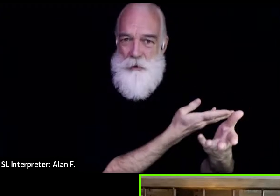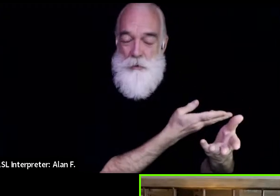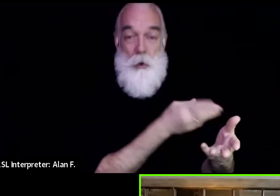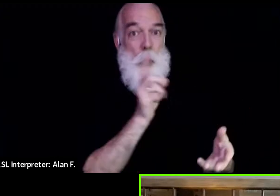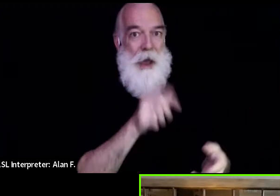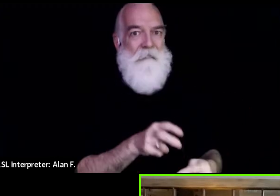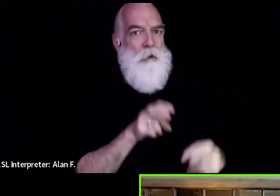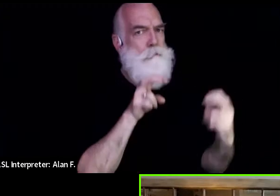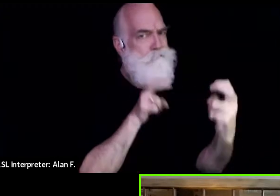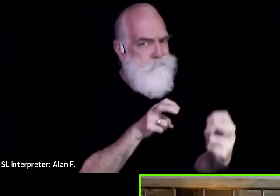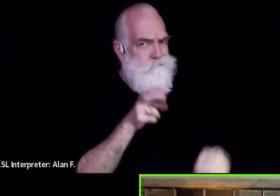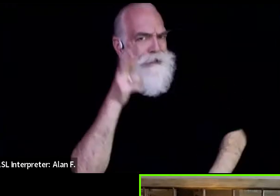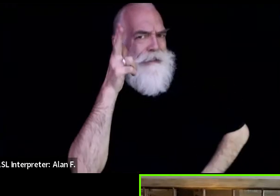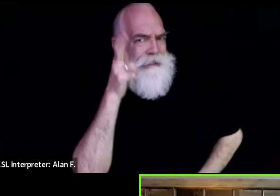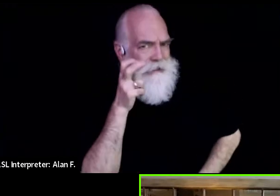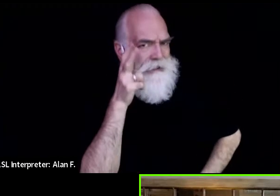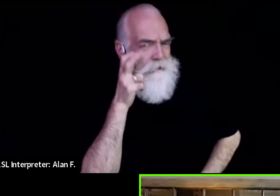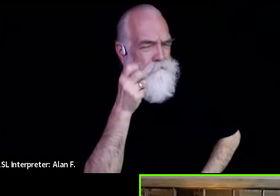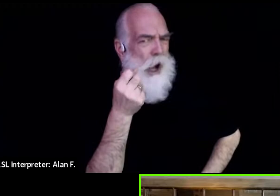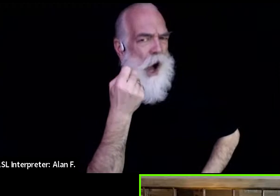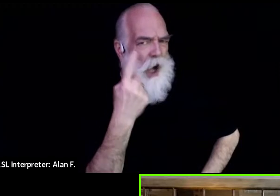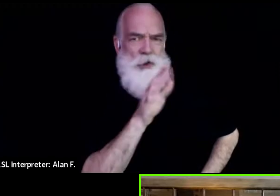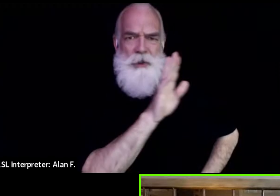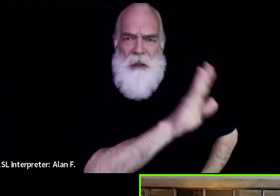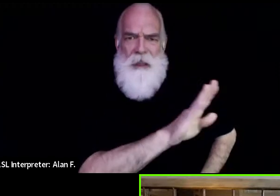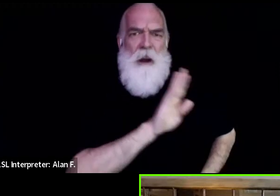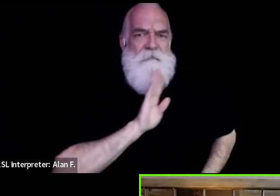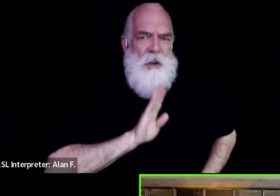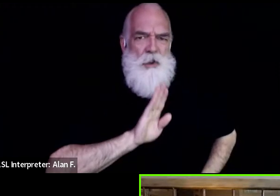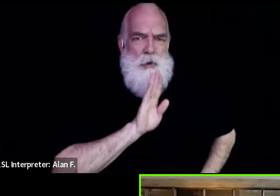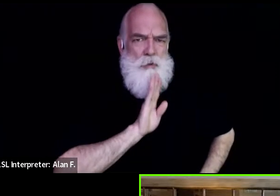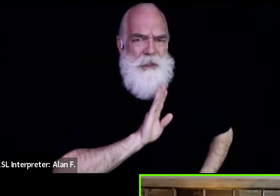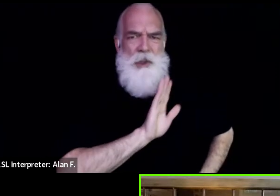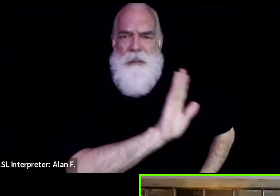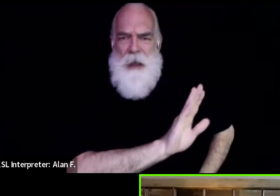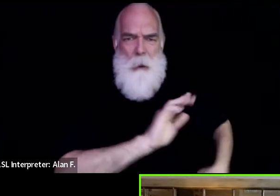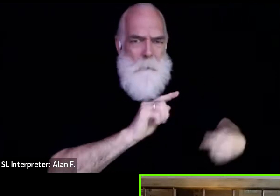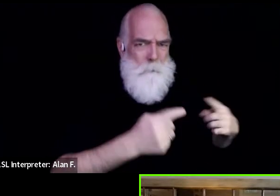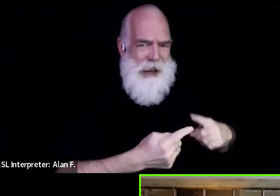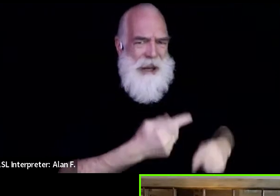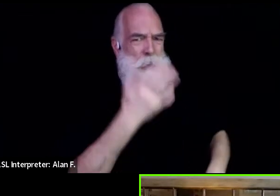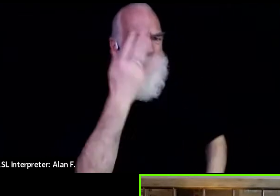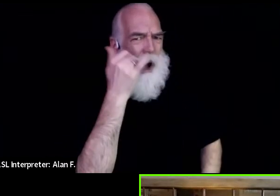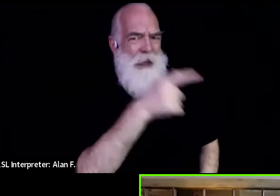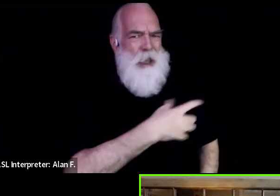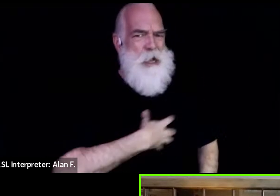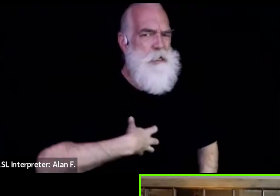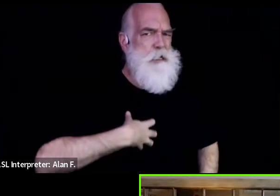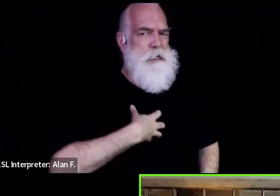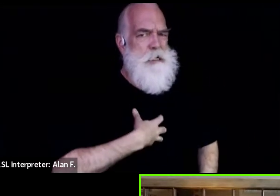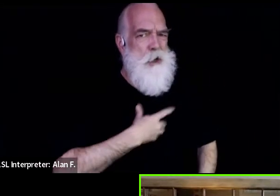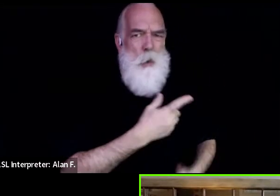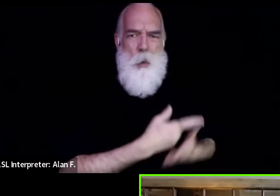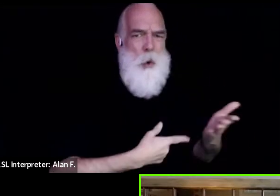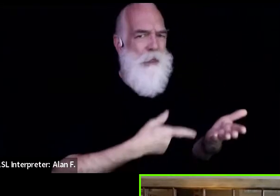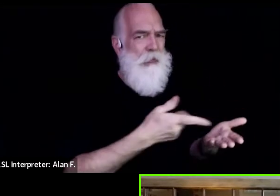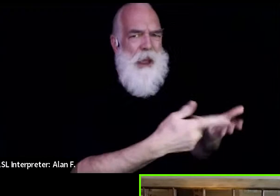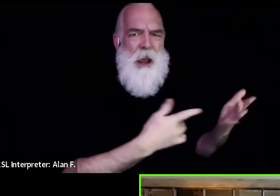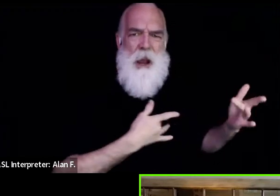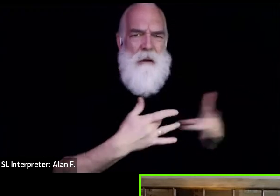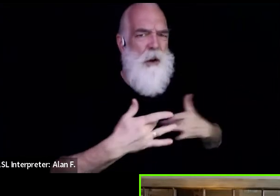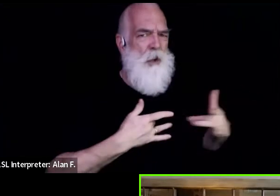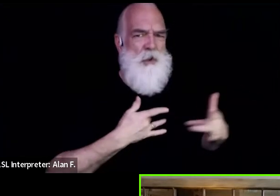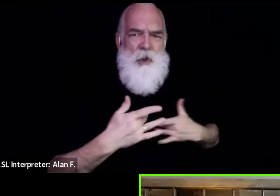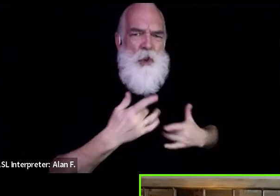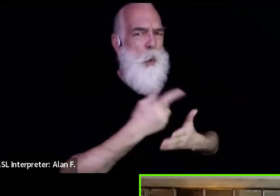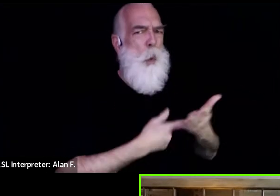understand their frustration, their pain, their resentment, their fears, their concerns, but